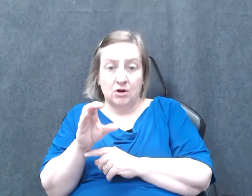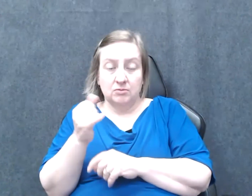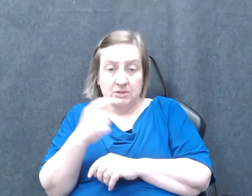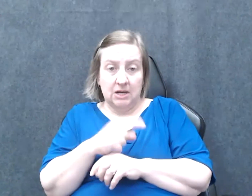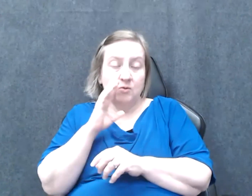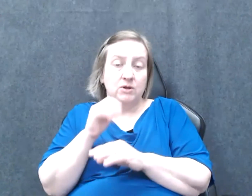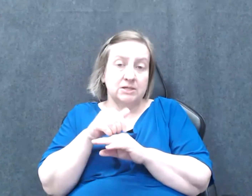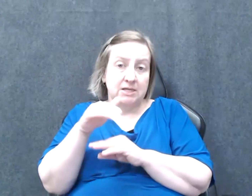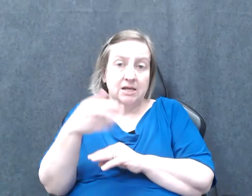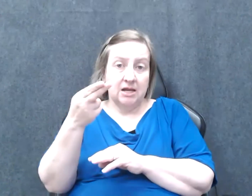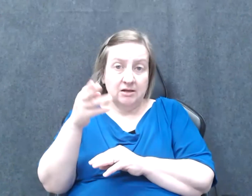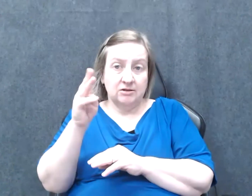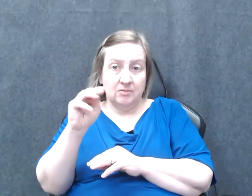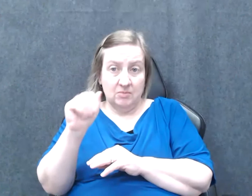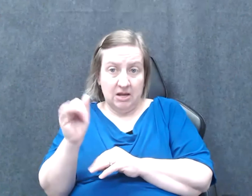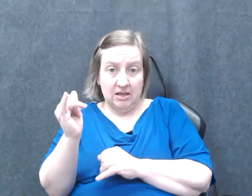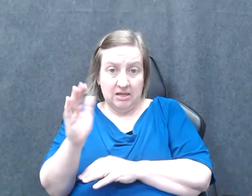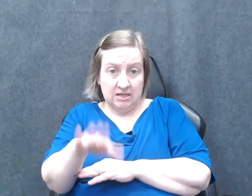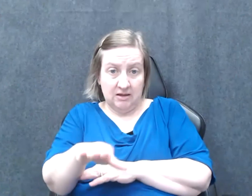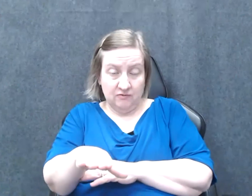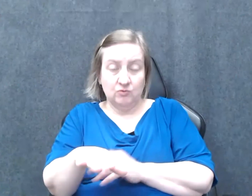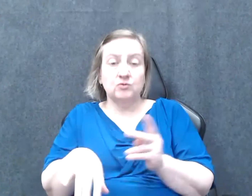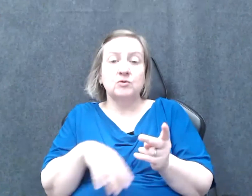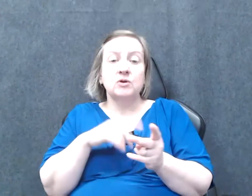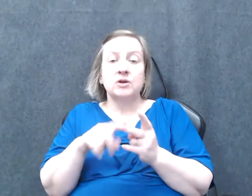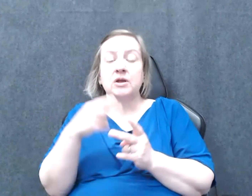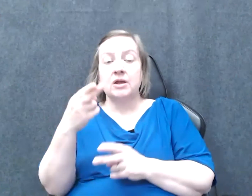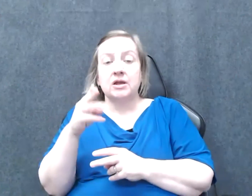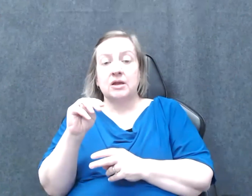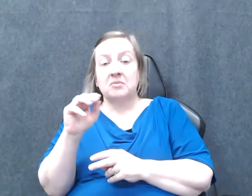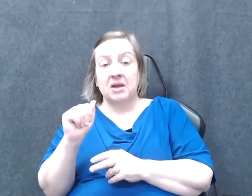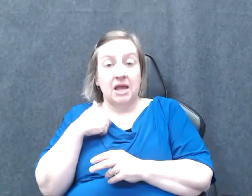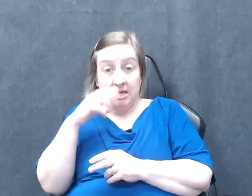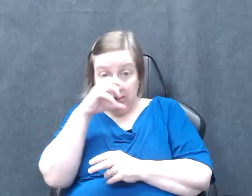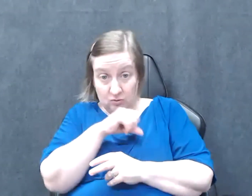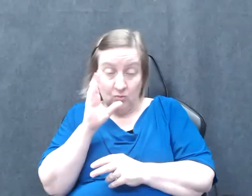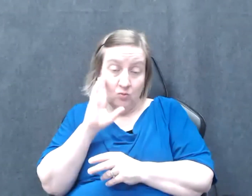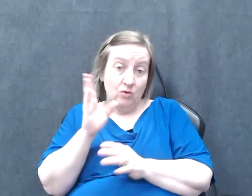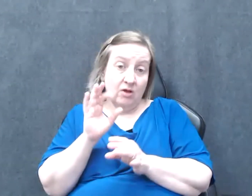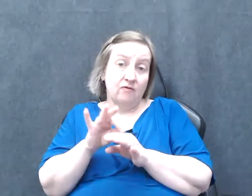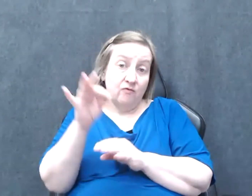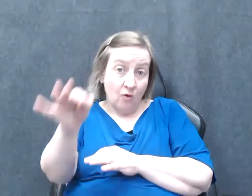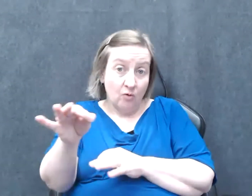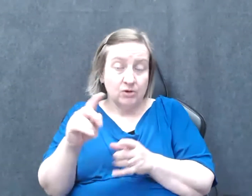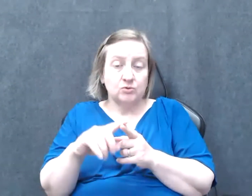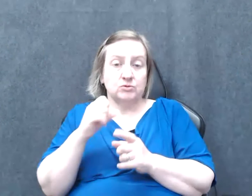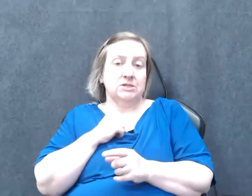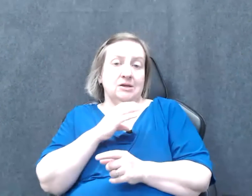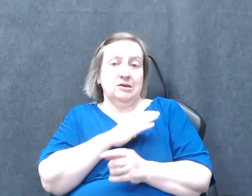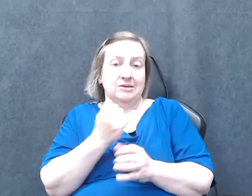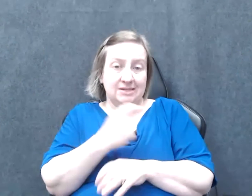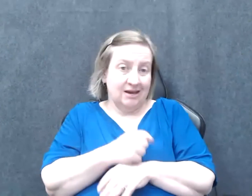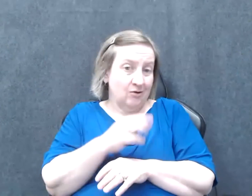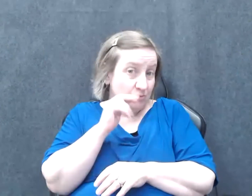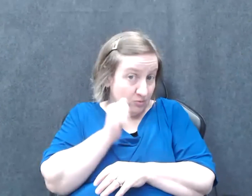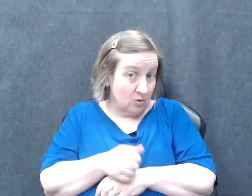it to HMA this afternoon, and HMA, I assume, will forward it to the steering committee either today or tomorrow.